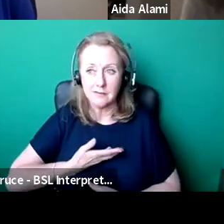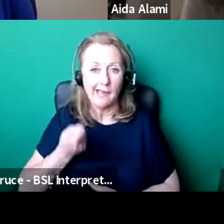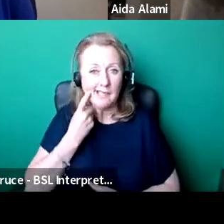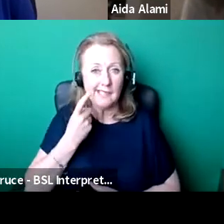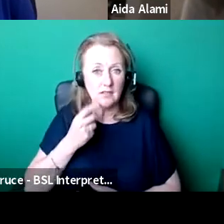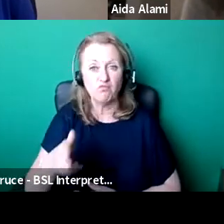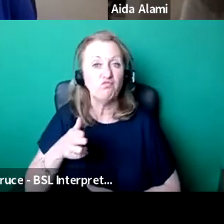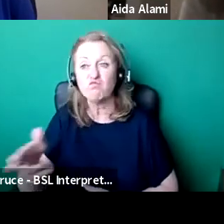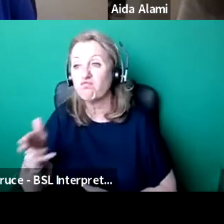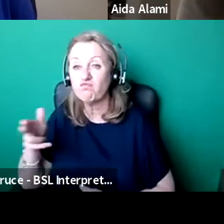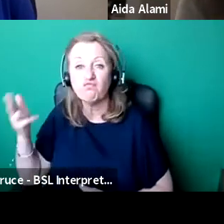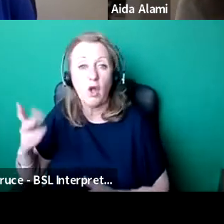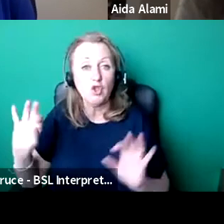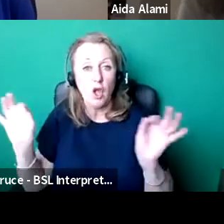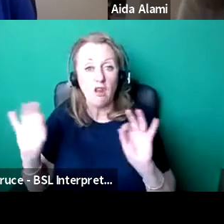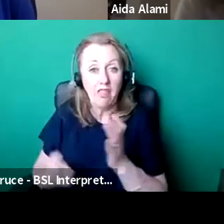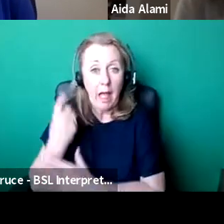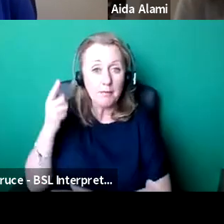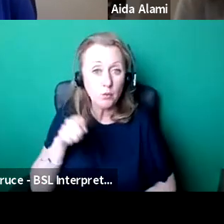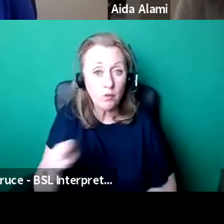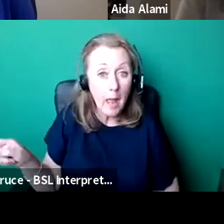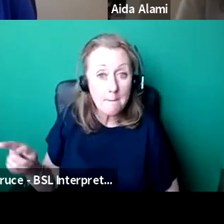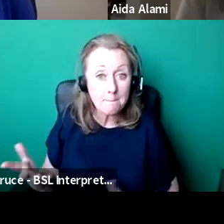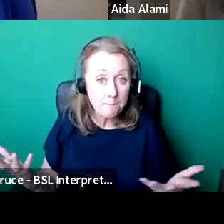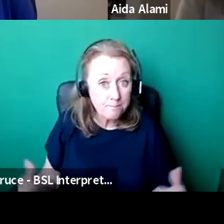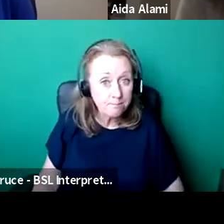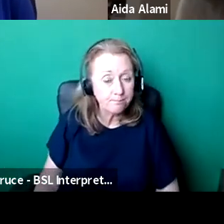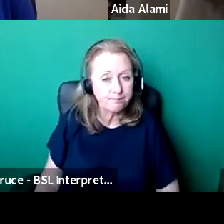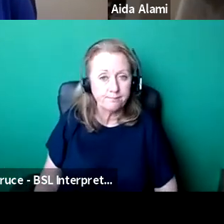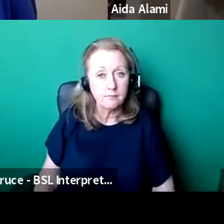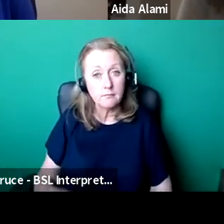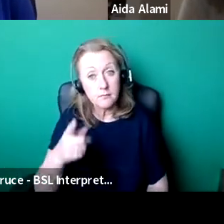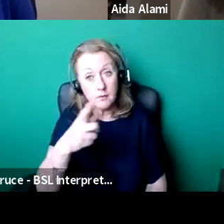really. Heba, Iman, do you want to add anything to that, or are we good?